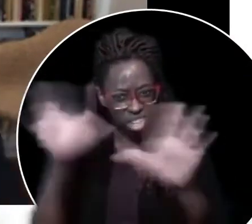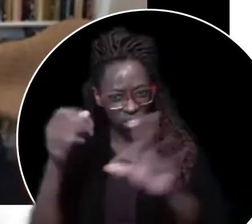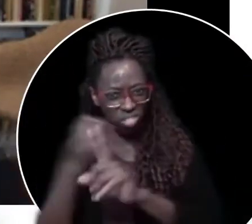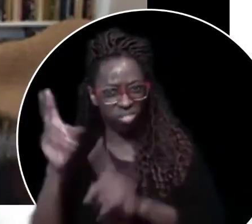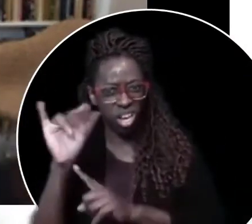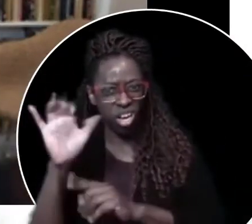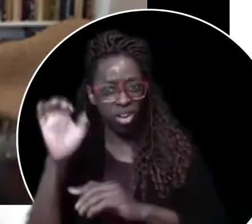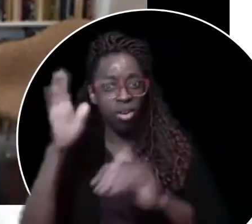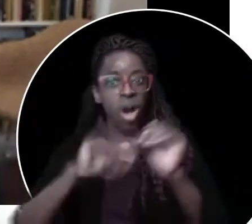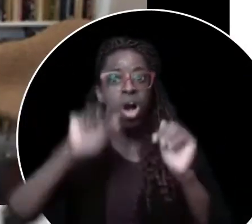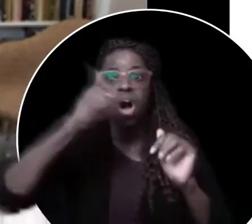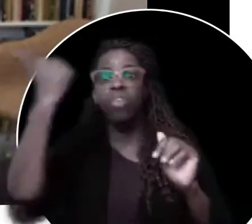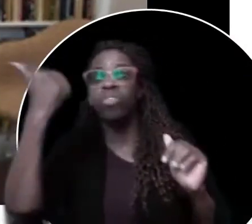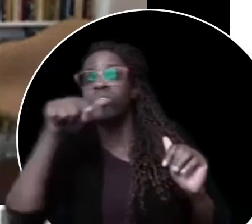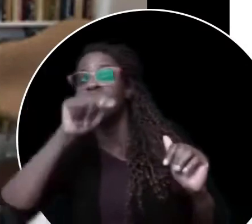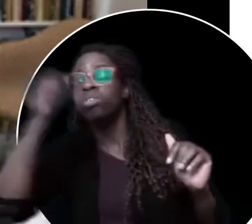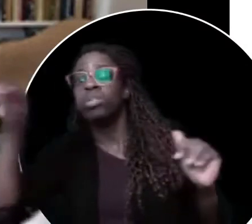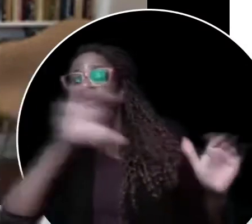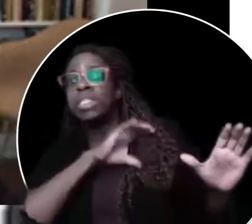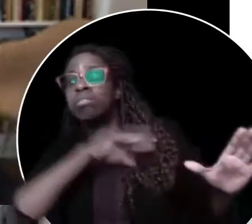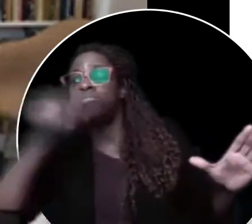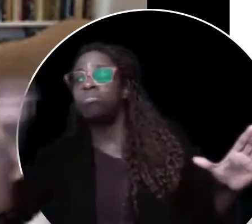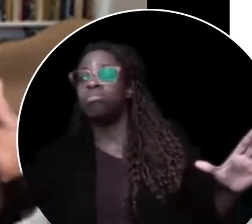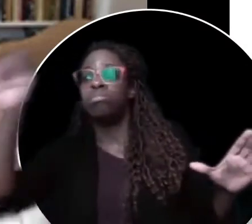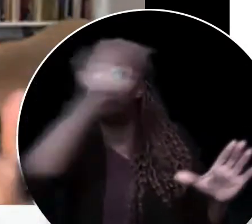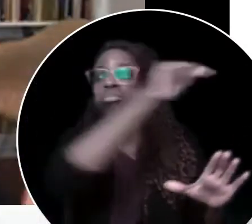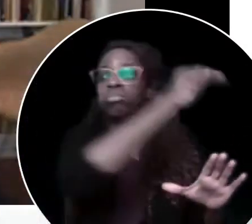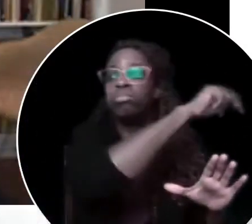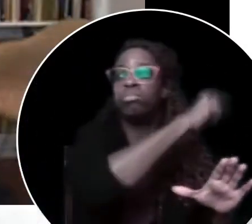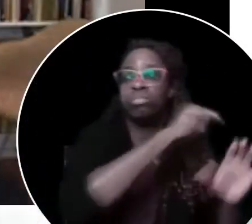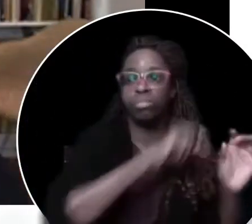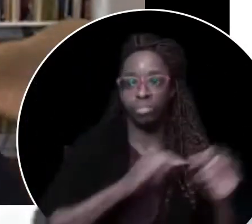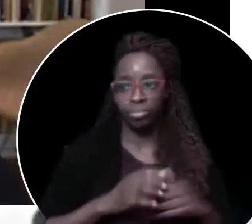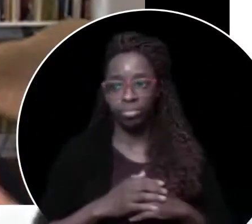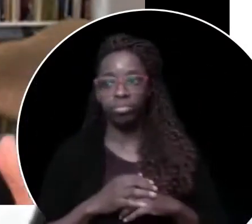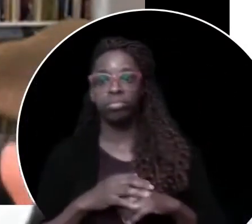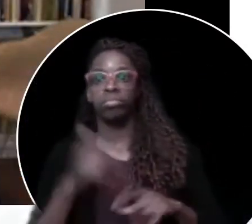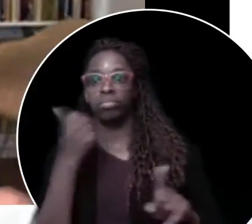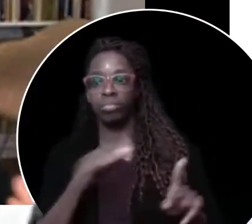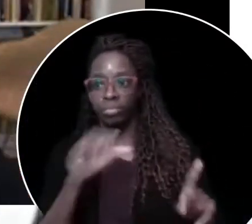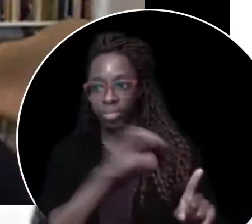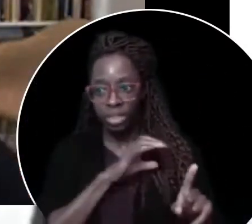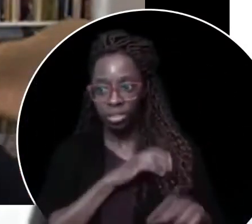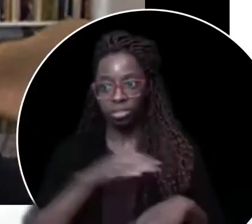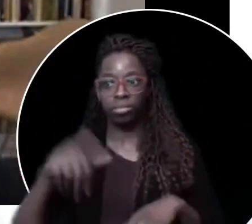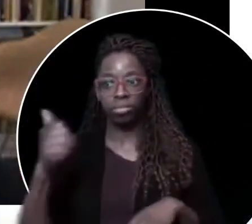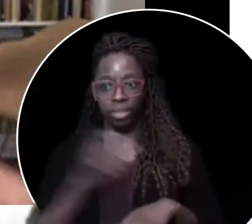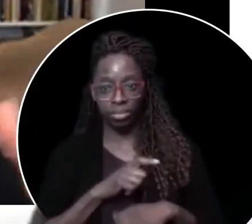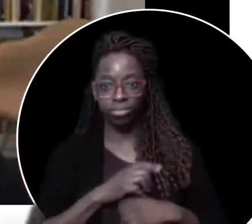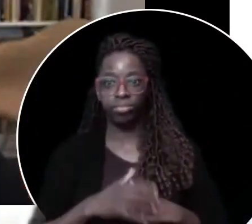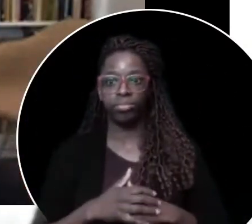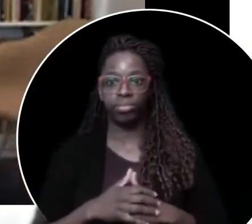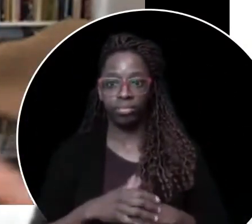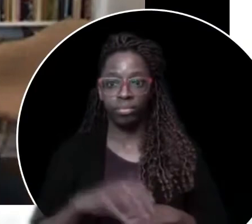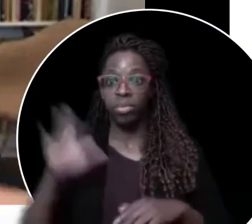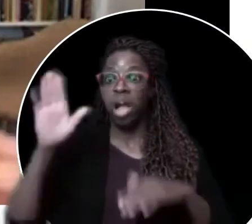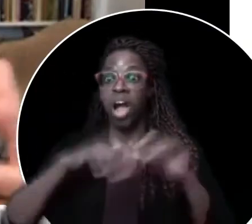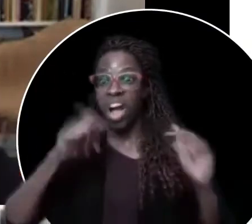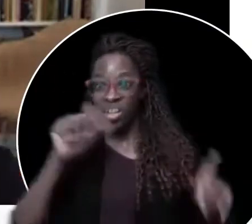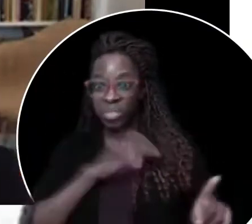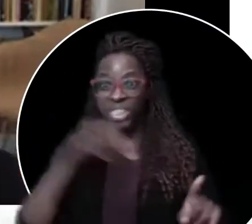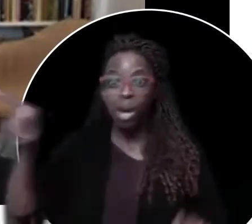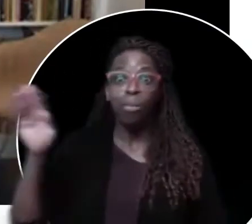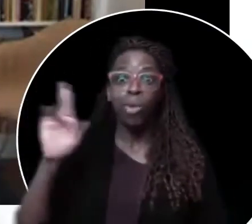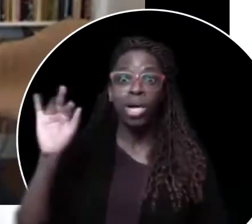Or we can even look at Nigeria and the struggles that are unfolding against the